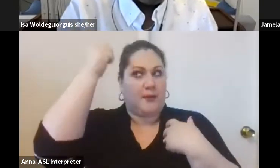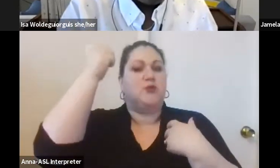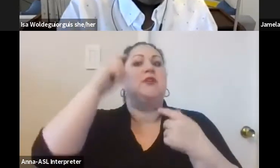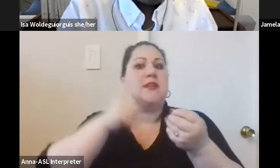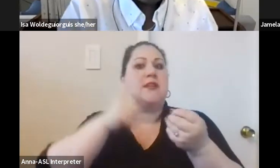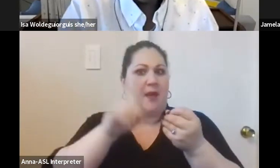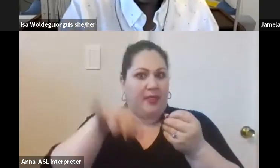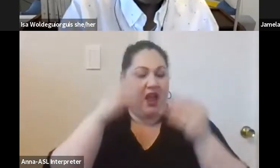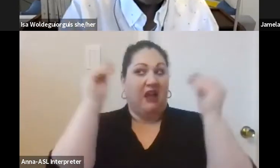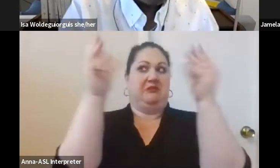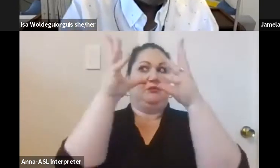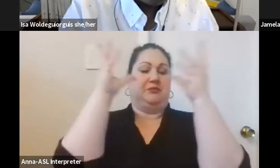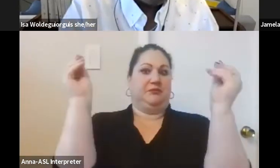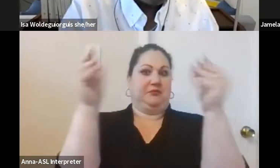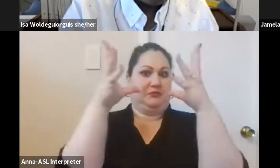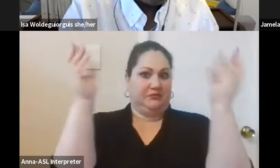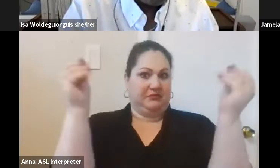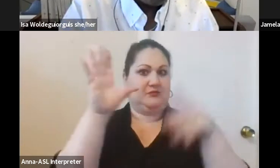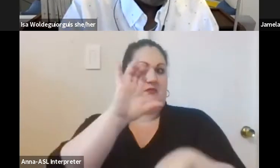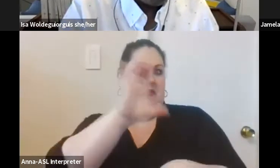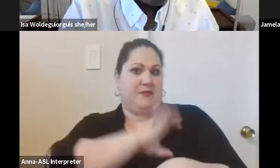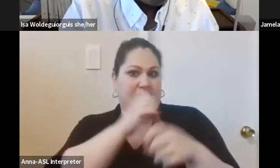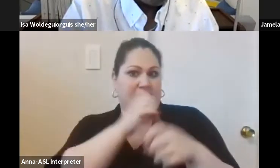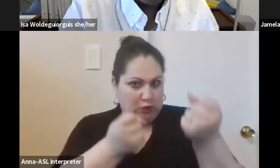cars and this police on a whole.